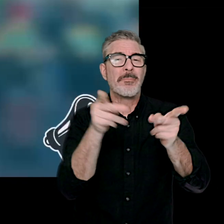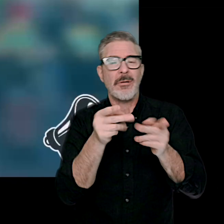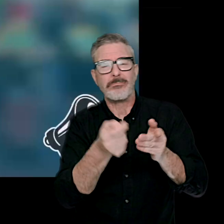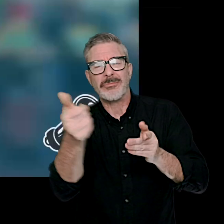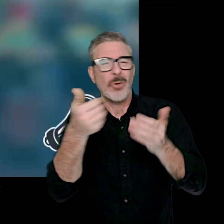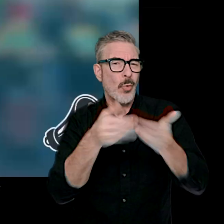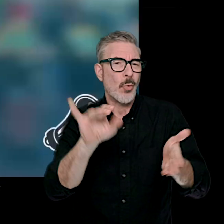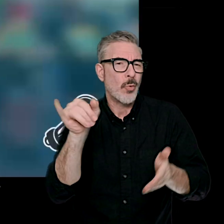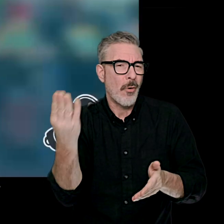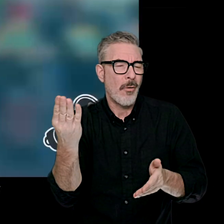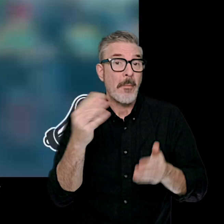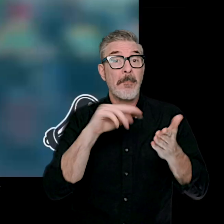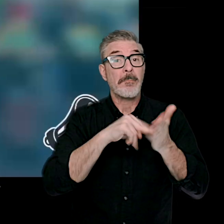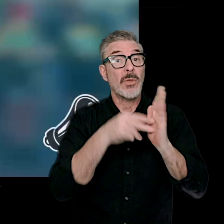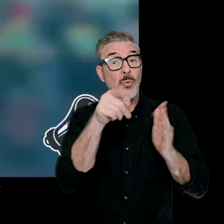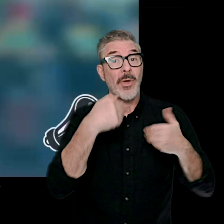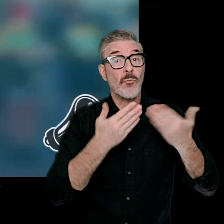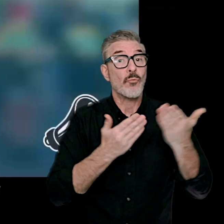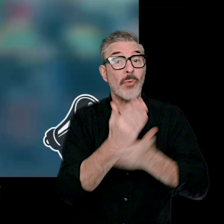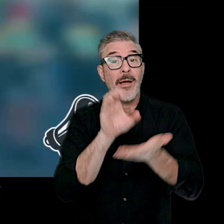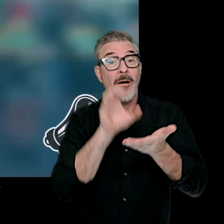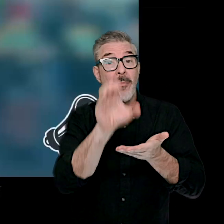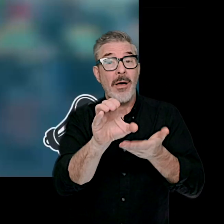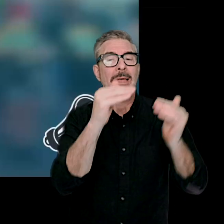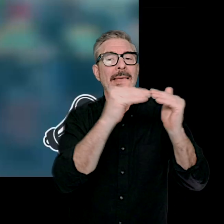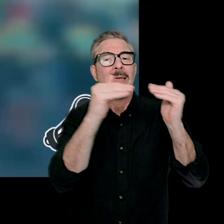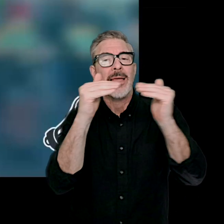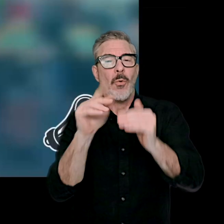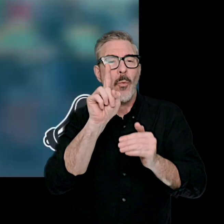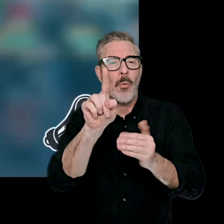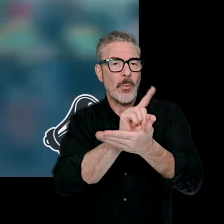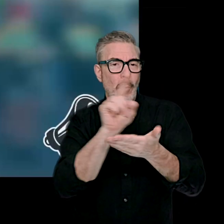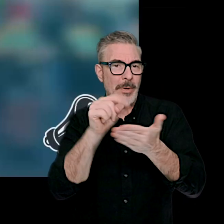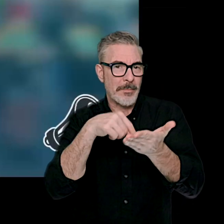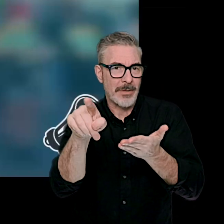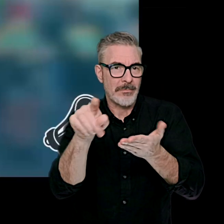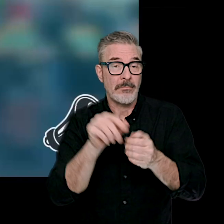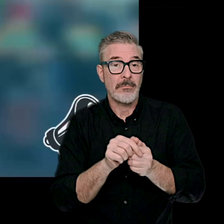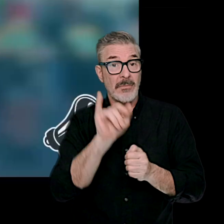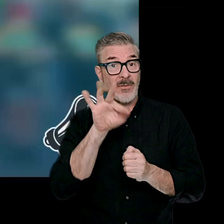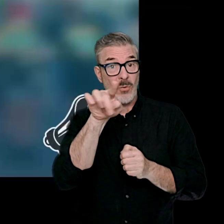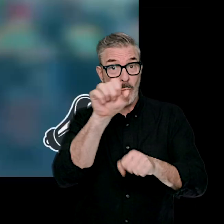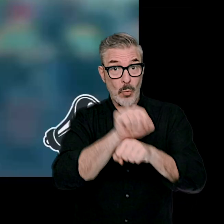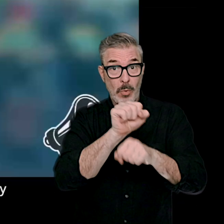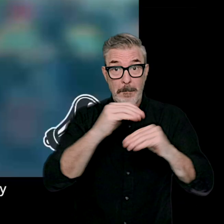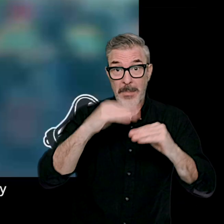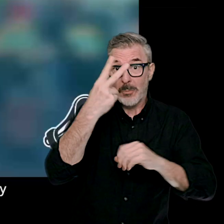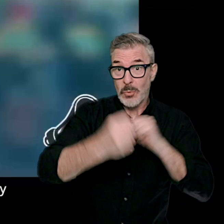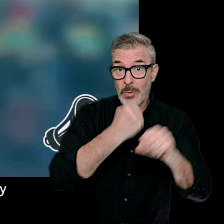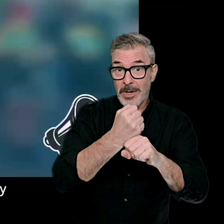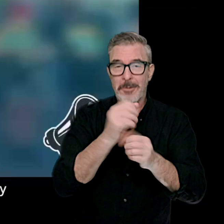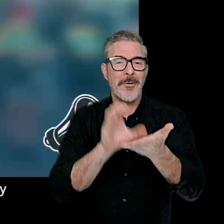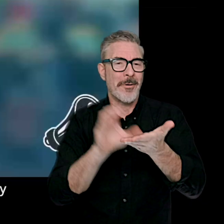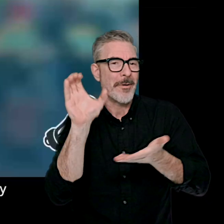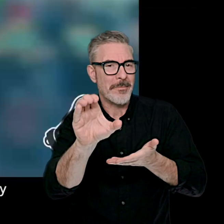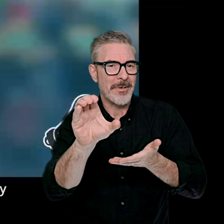terminated, you will be entitled to 1 week's pay or notice. Between a year and 2 years, you will be